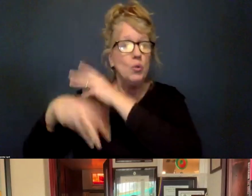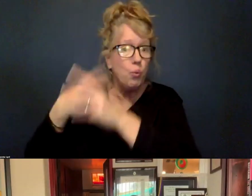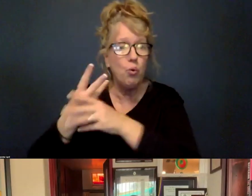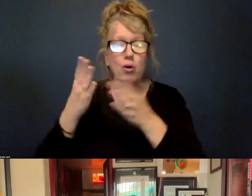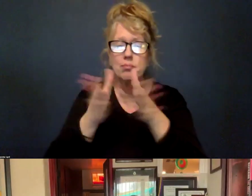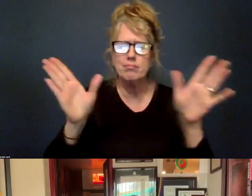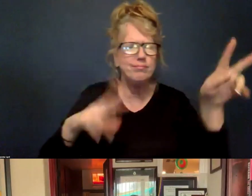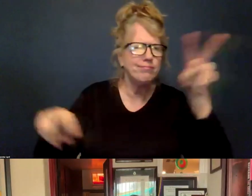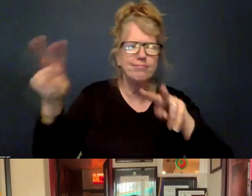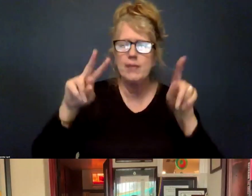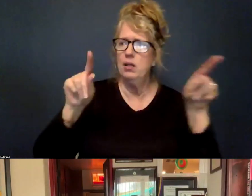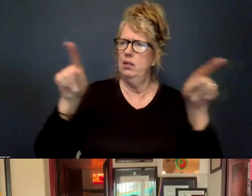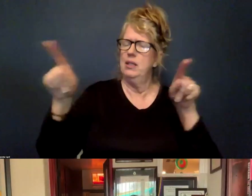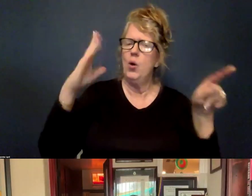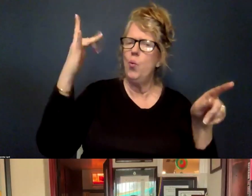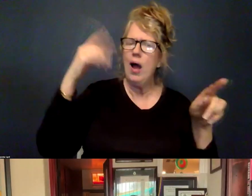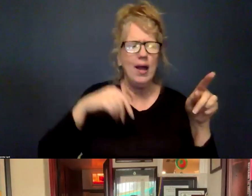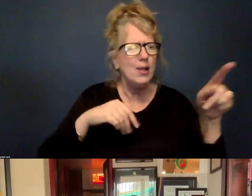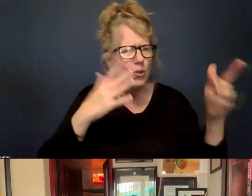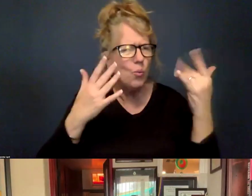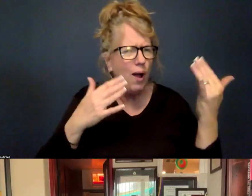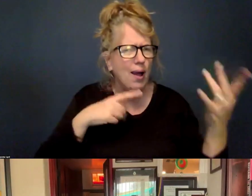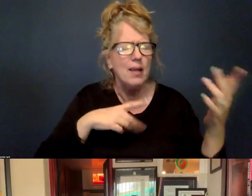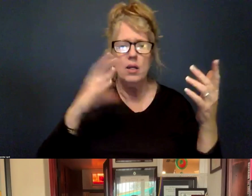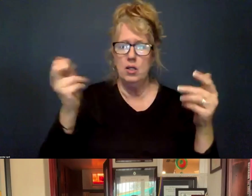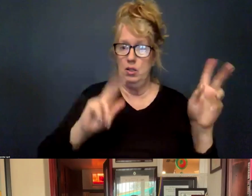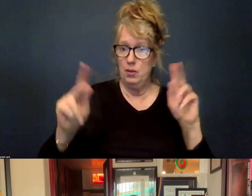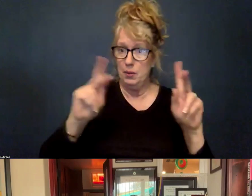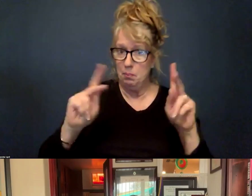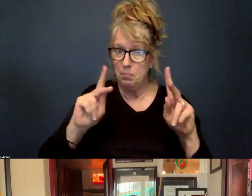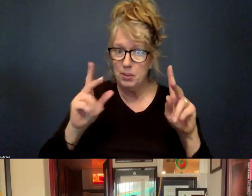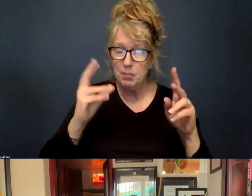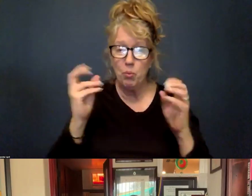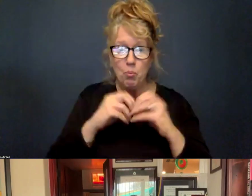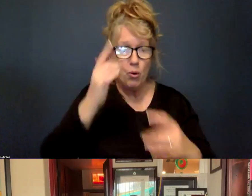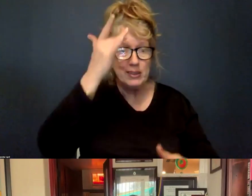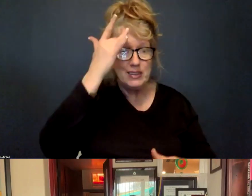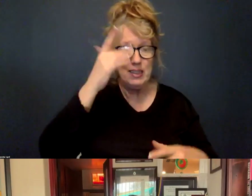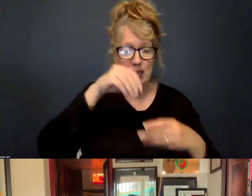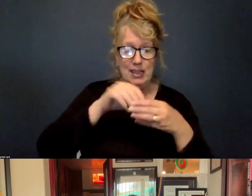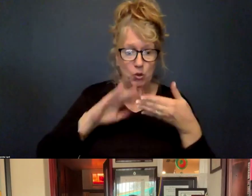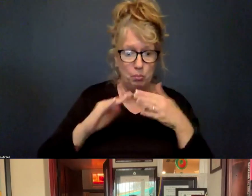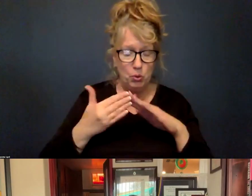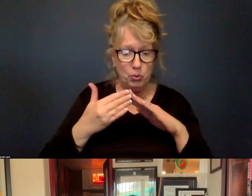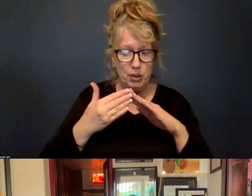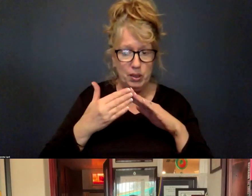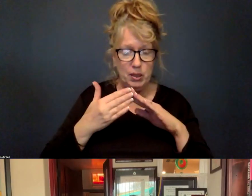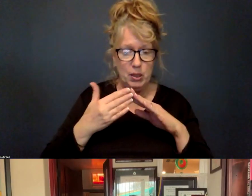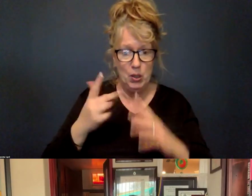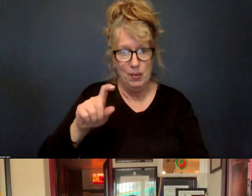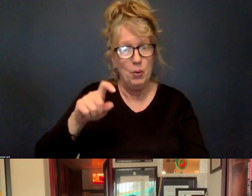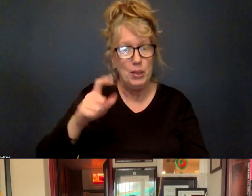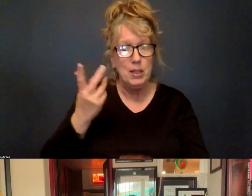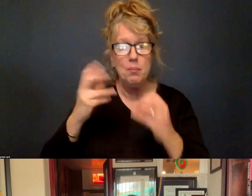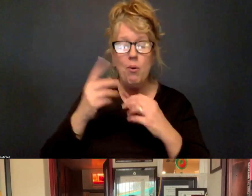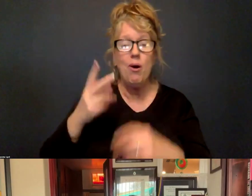why are people are people inherently sicker in our communities that we need to have a higher